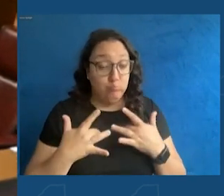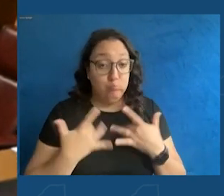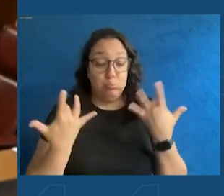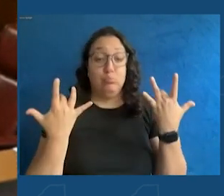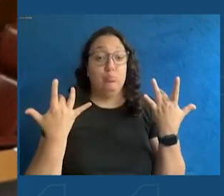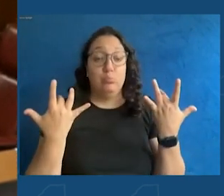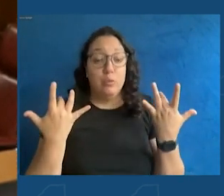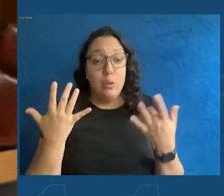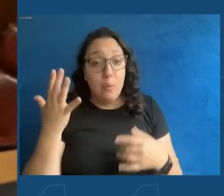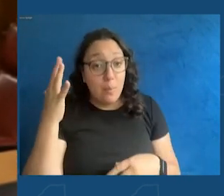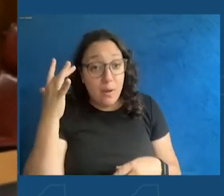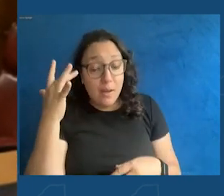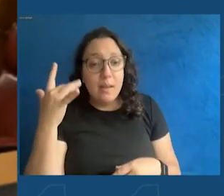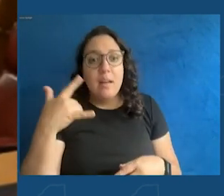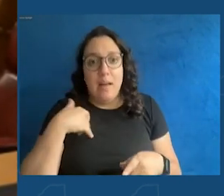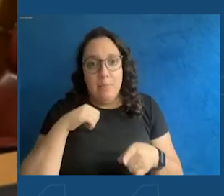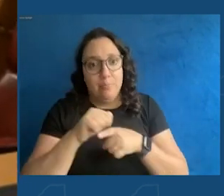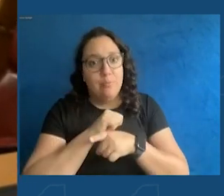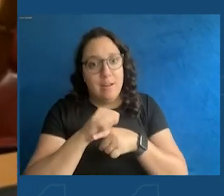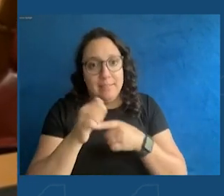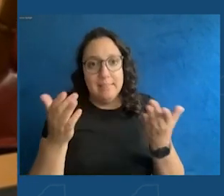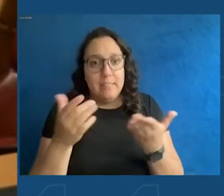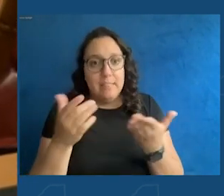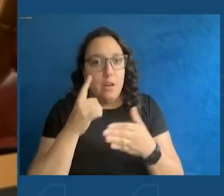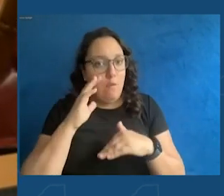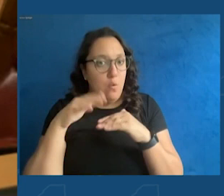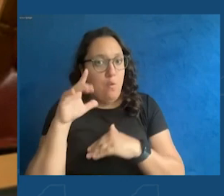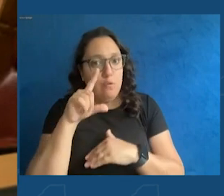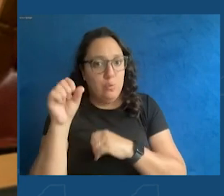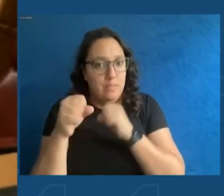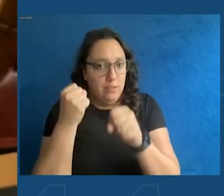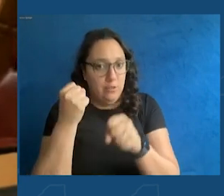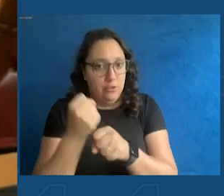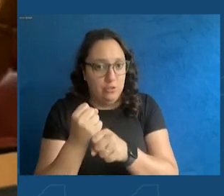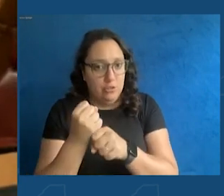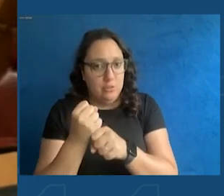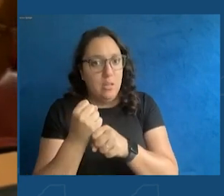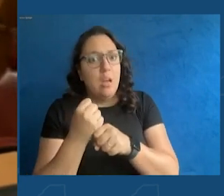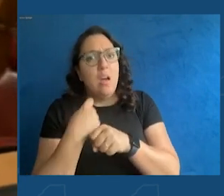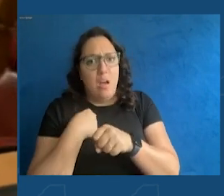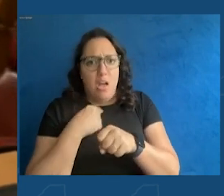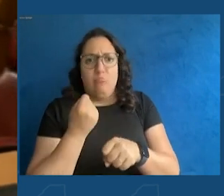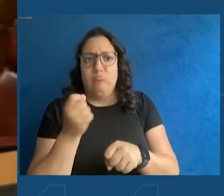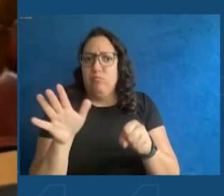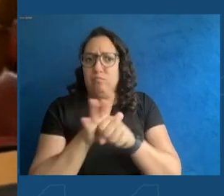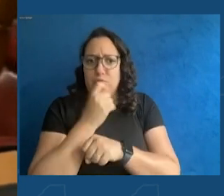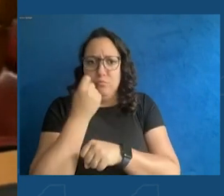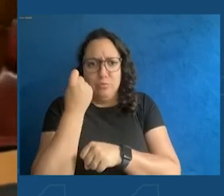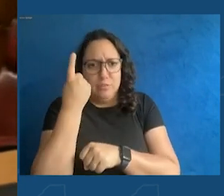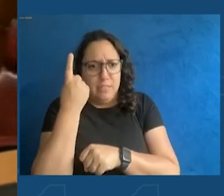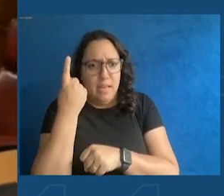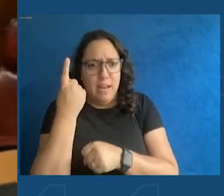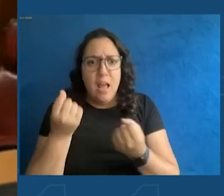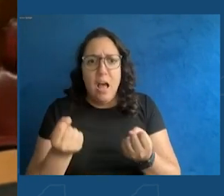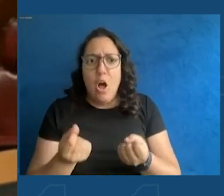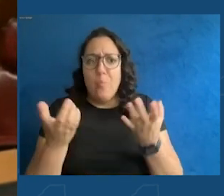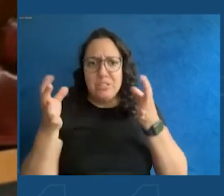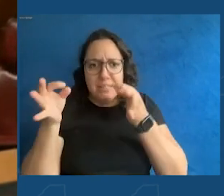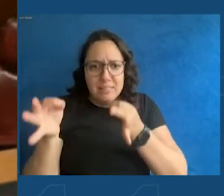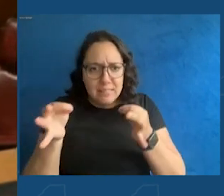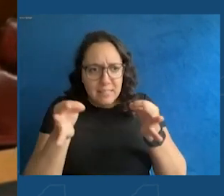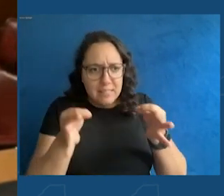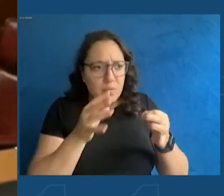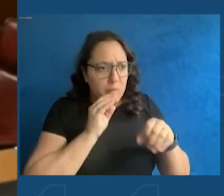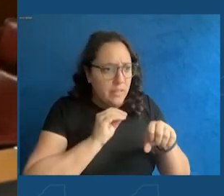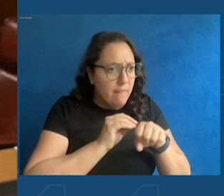is that I've practiced here for more than 2 decades. I keenly understand how much the court's decisions matter to people across the state